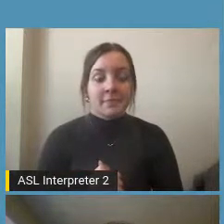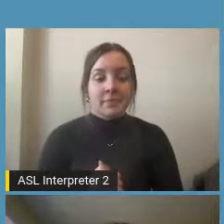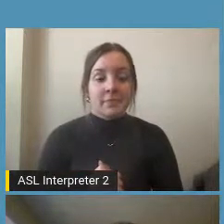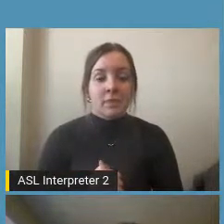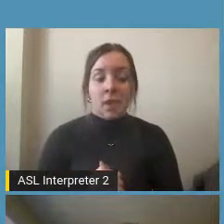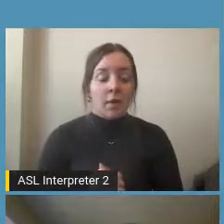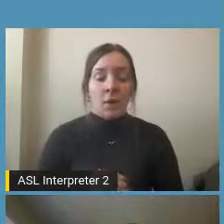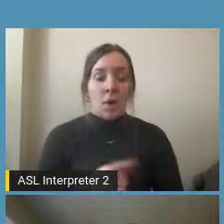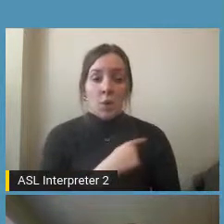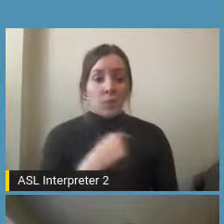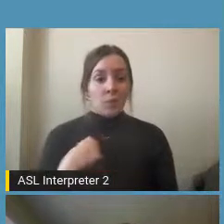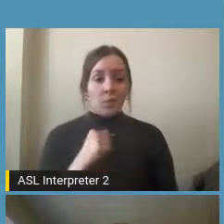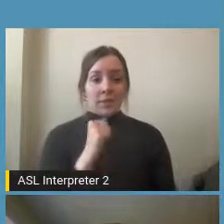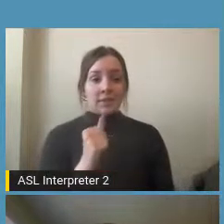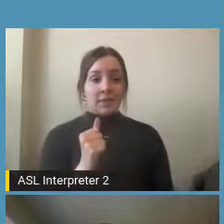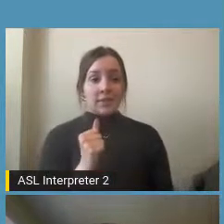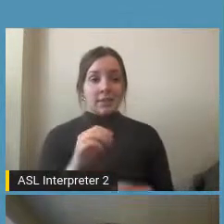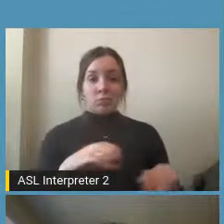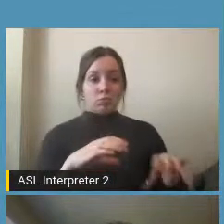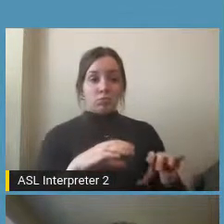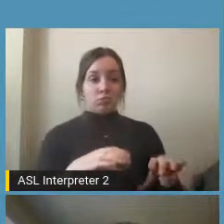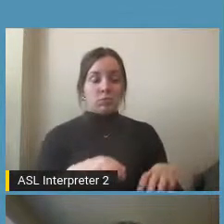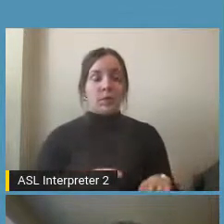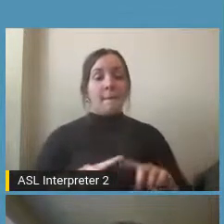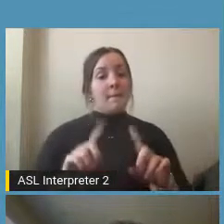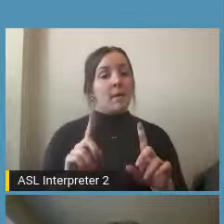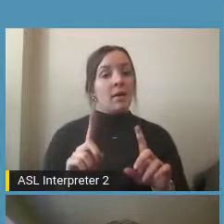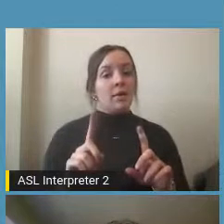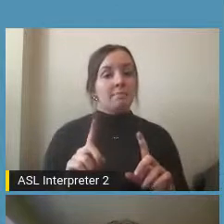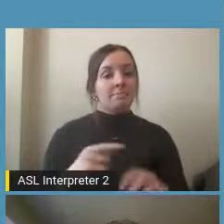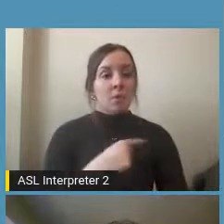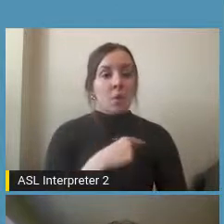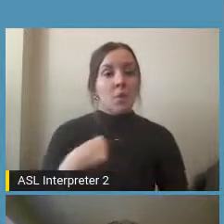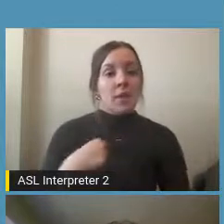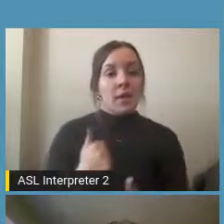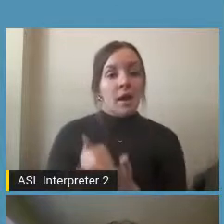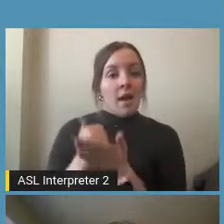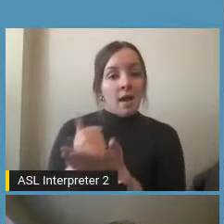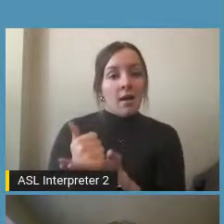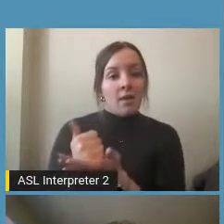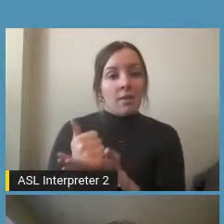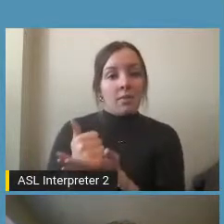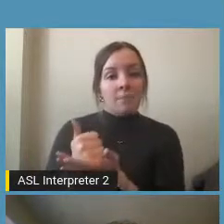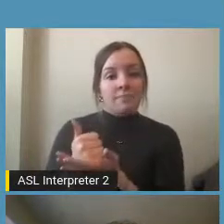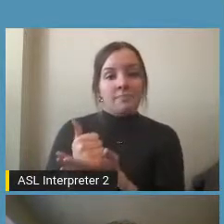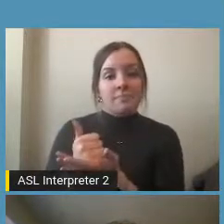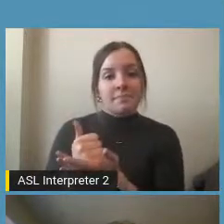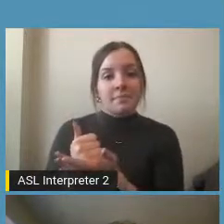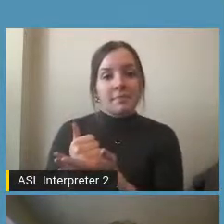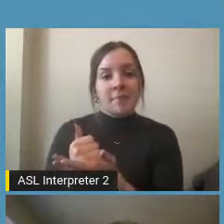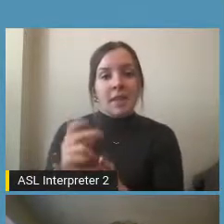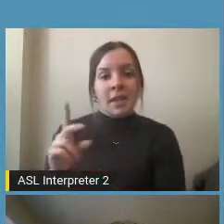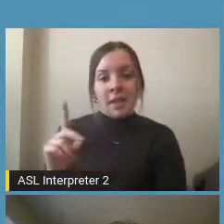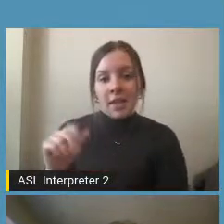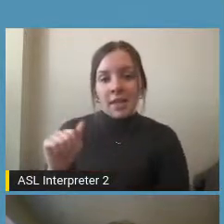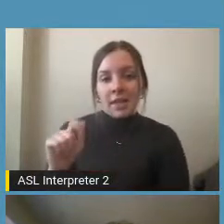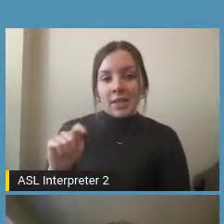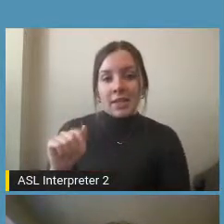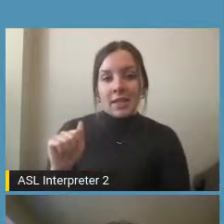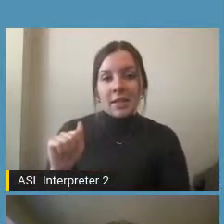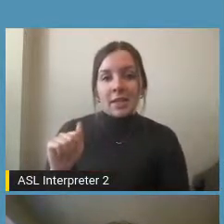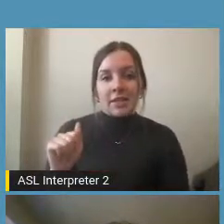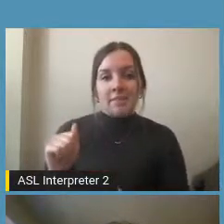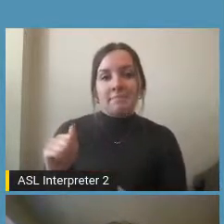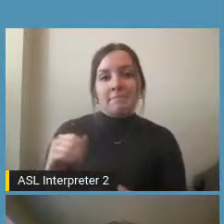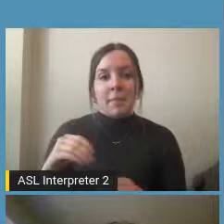the final data that they have media friendly. And here's another picture of the augmented reality app